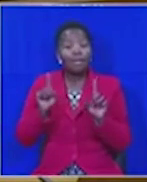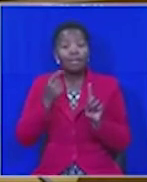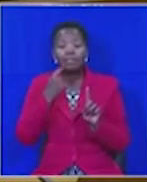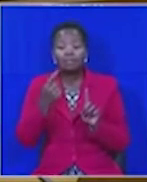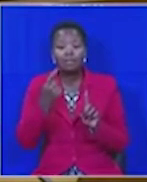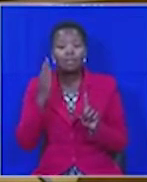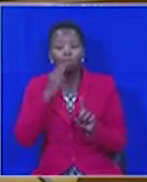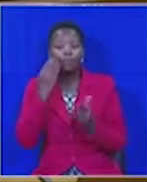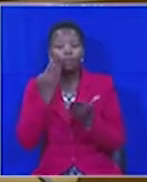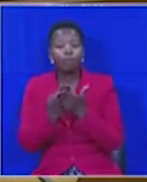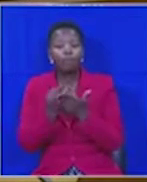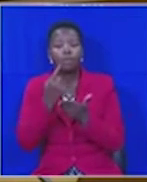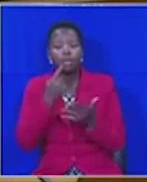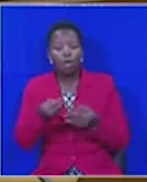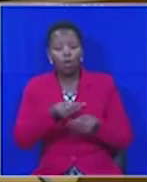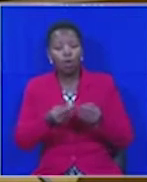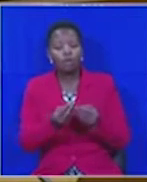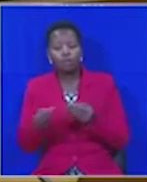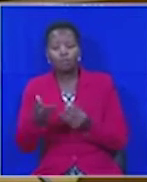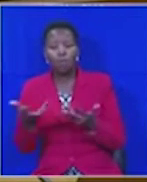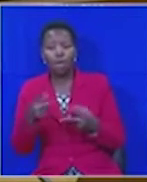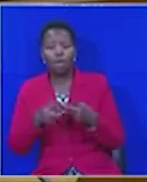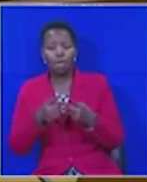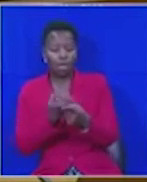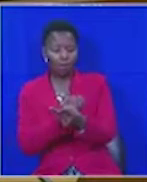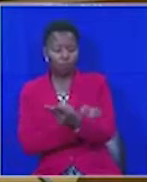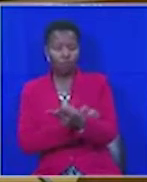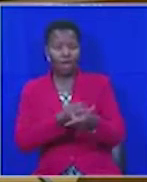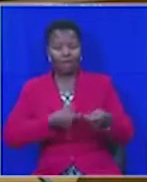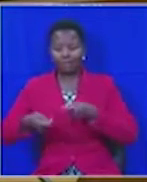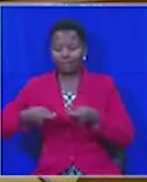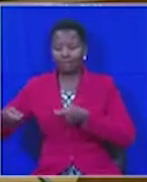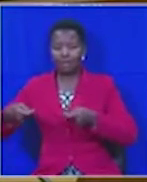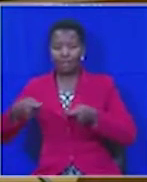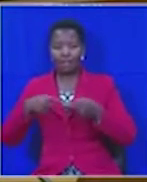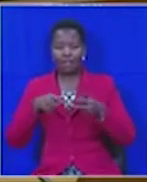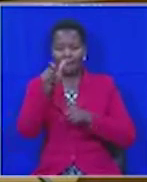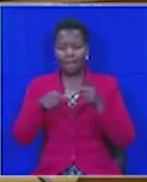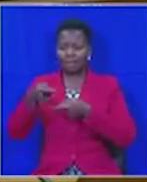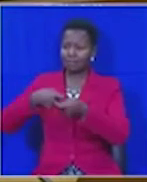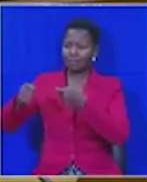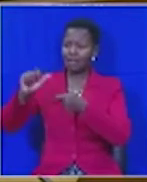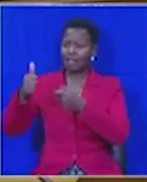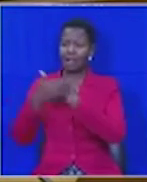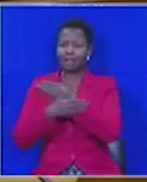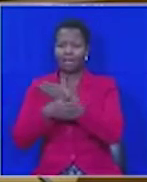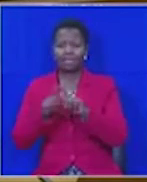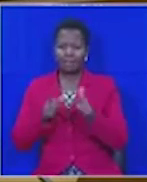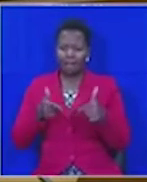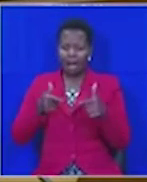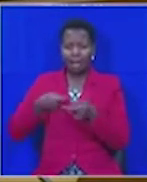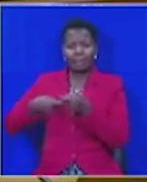as proceeds of corruption, drug trafficking, people and arms trafficking, etc. This